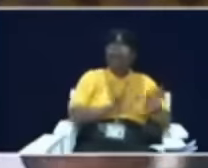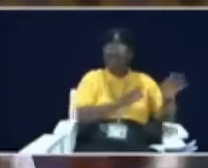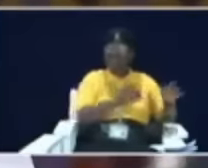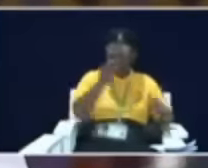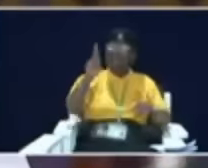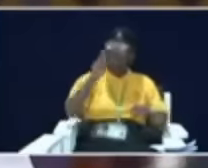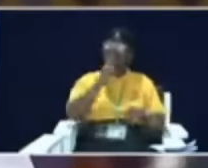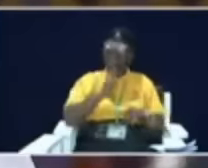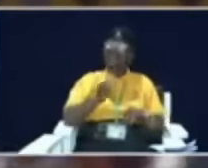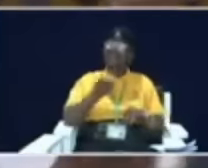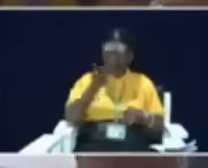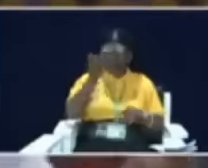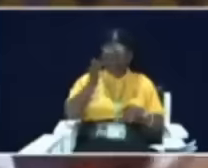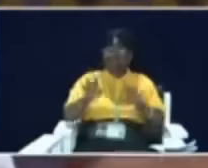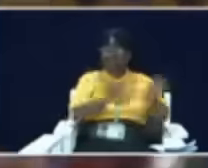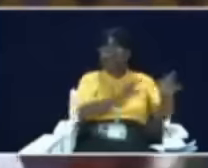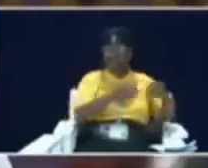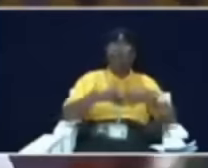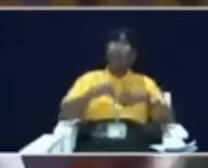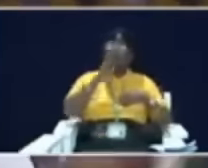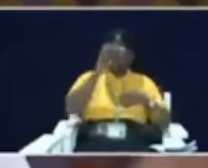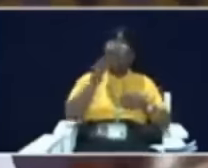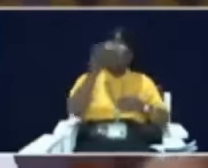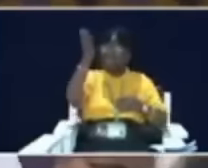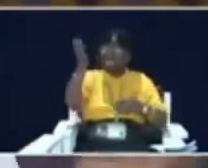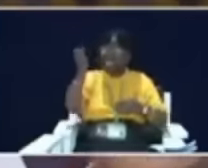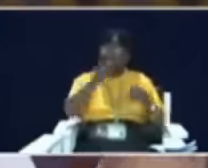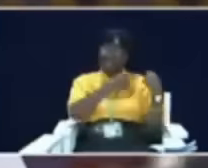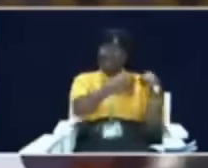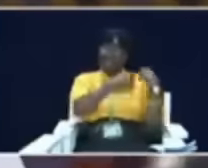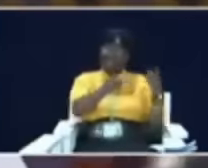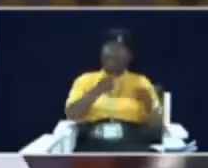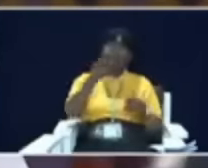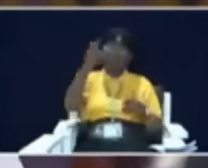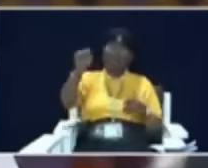for donkey years, since the world was formed.